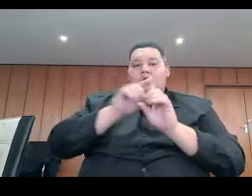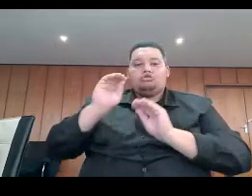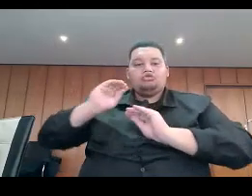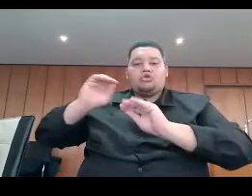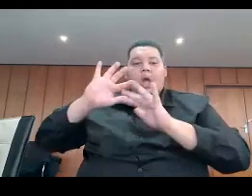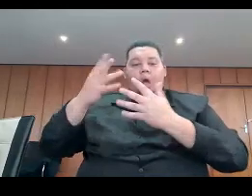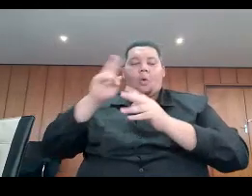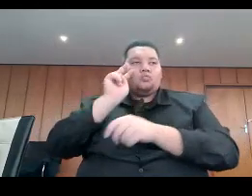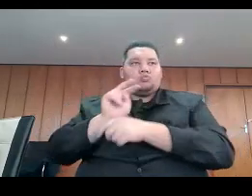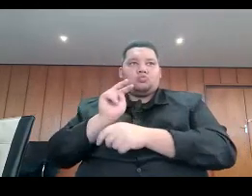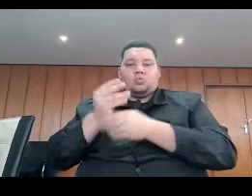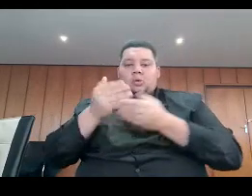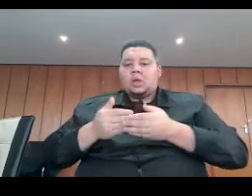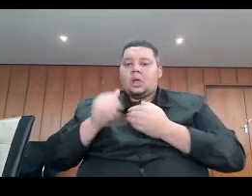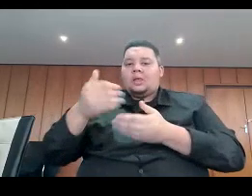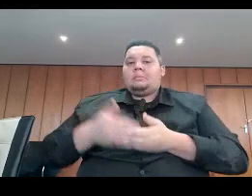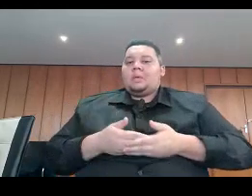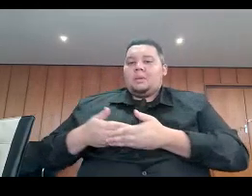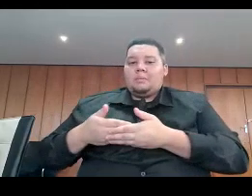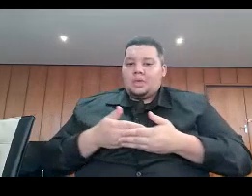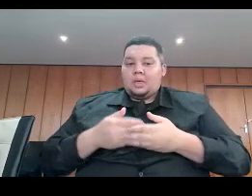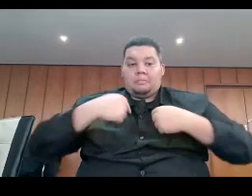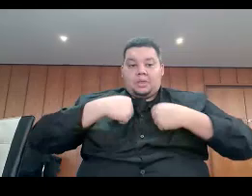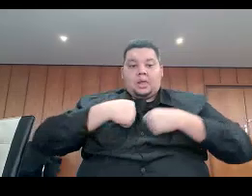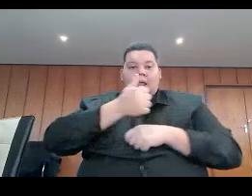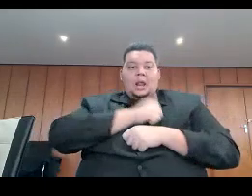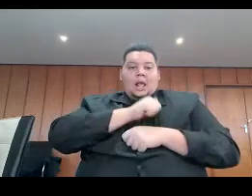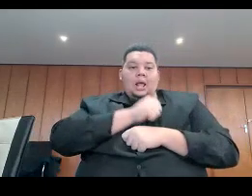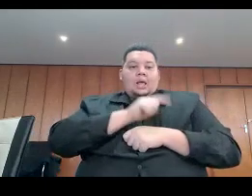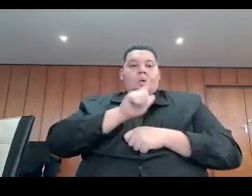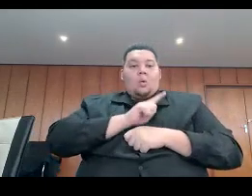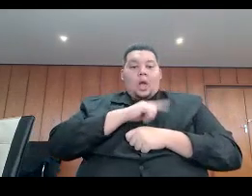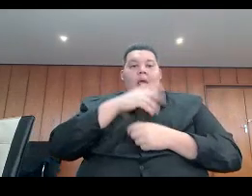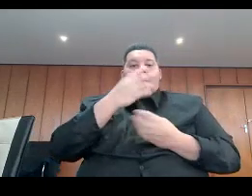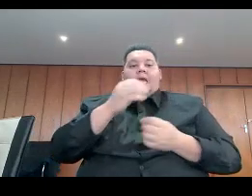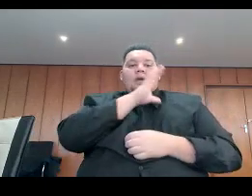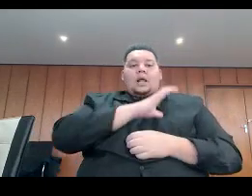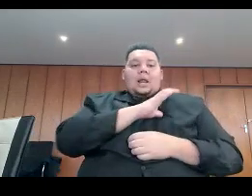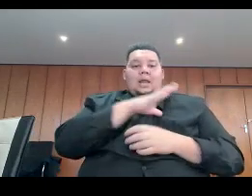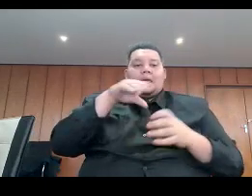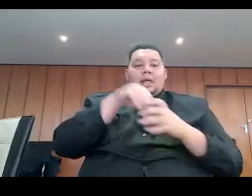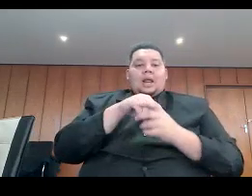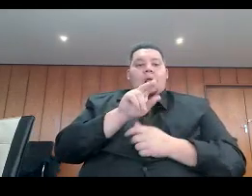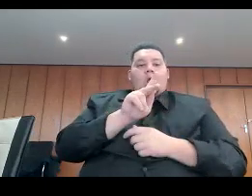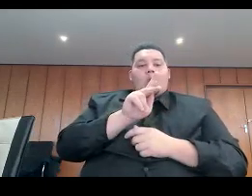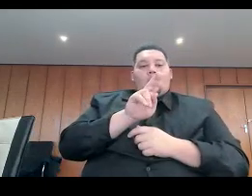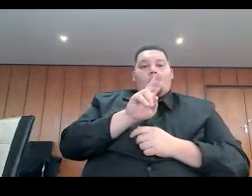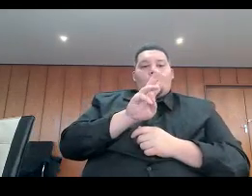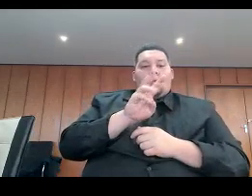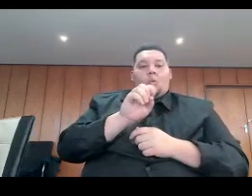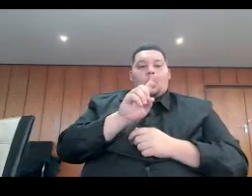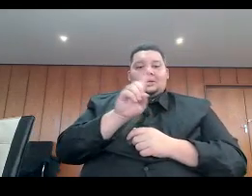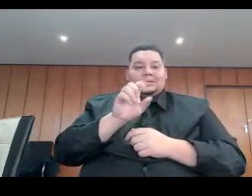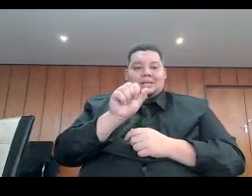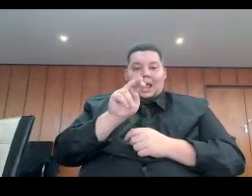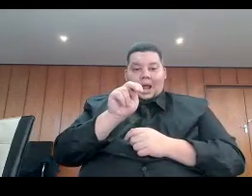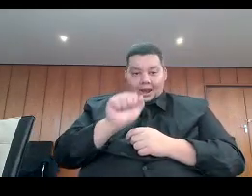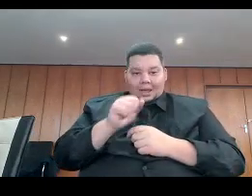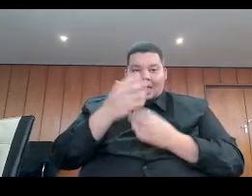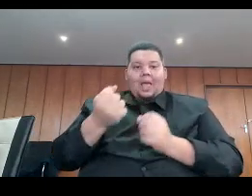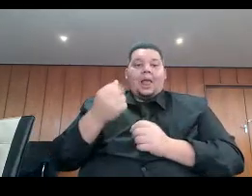teach them how to take care of the baby. I was lucky because there was a clinic in Kathard, and there